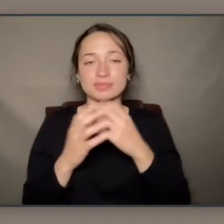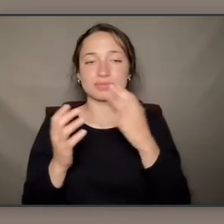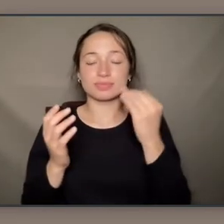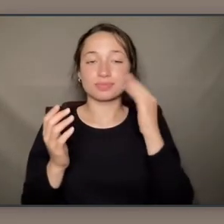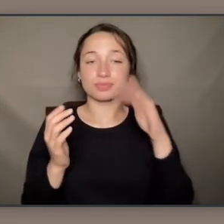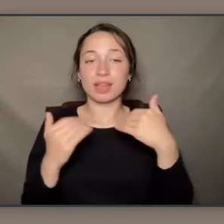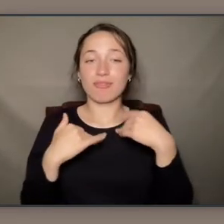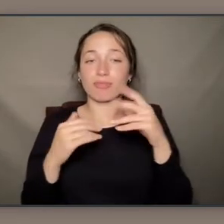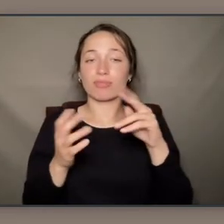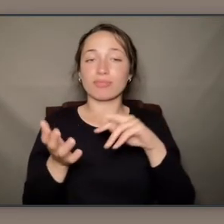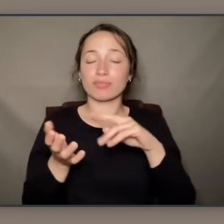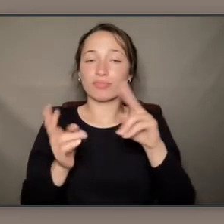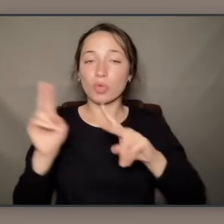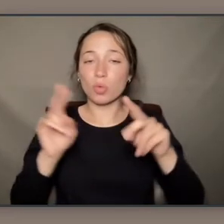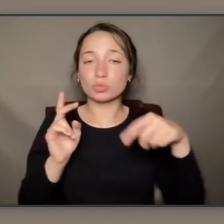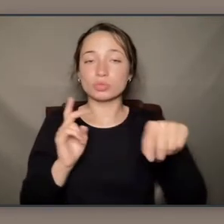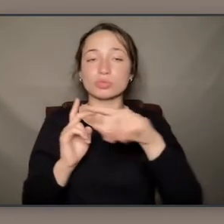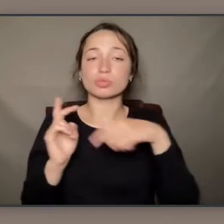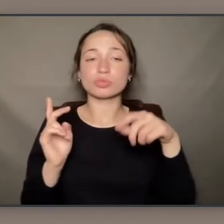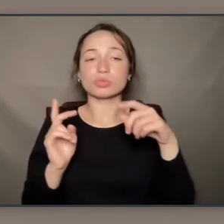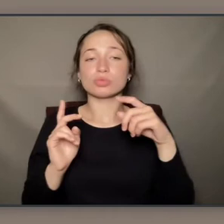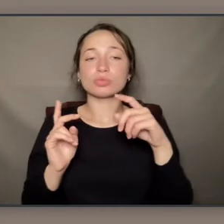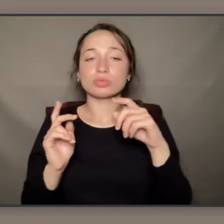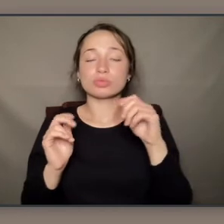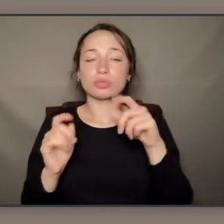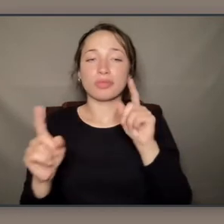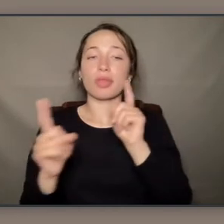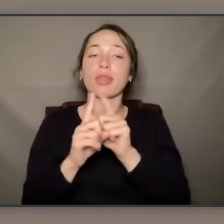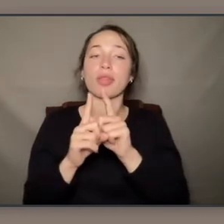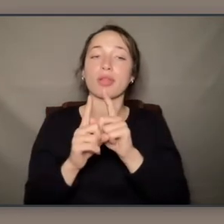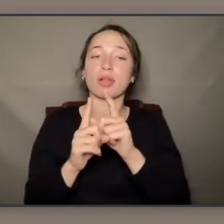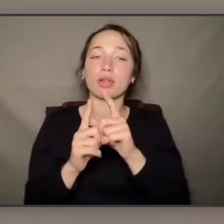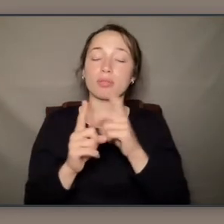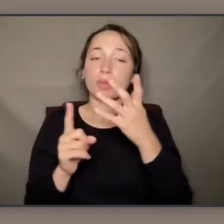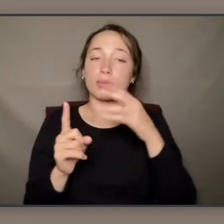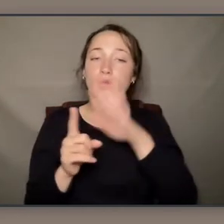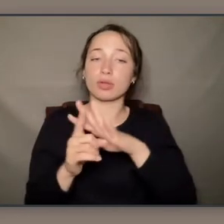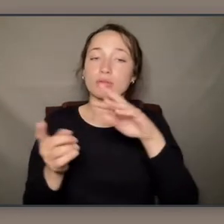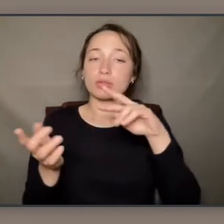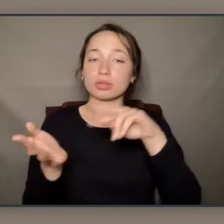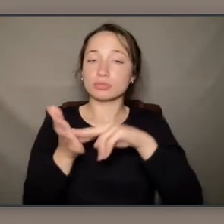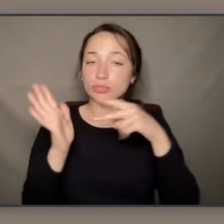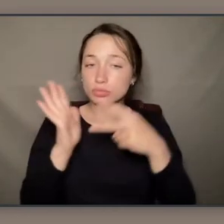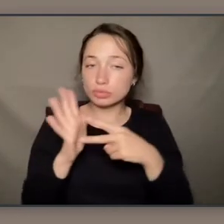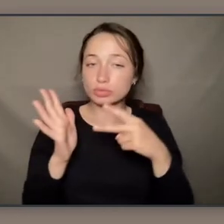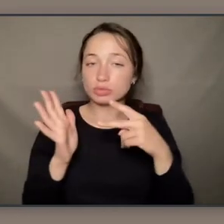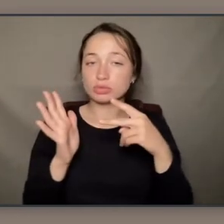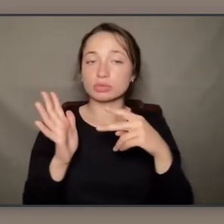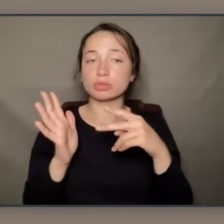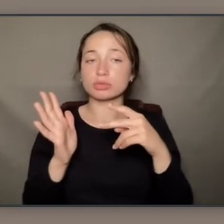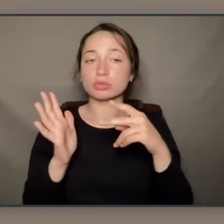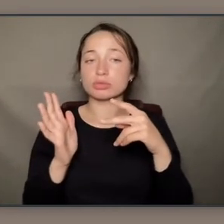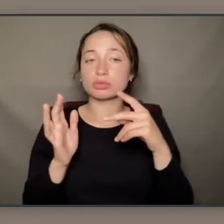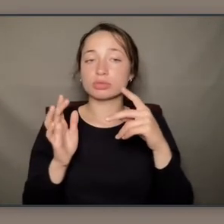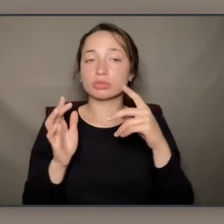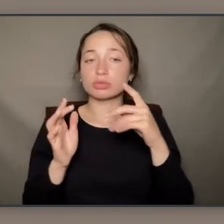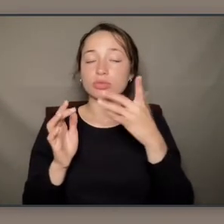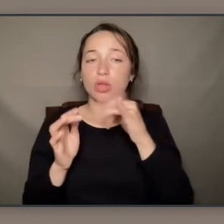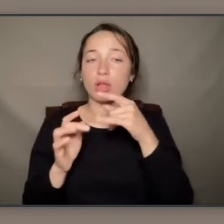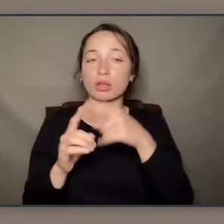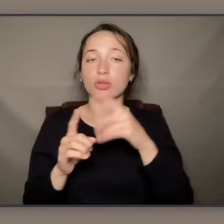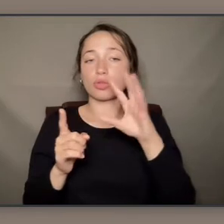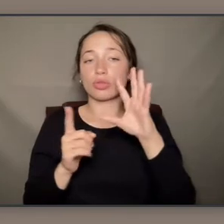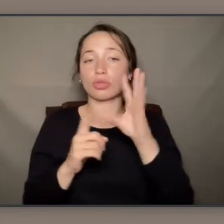know, there are folks that you might come in contact with who, for all intents and purposes, look like they're